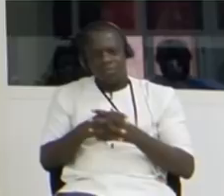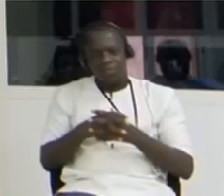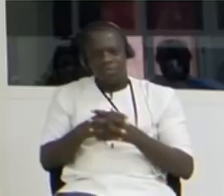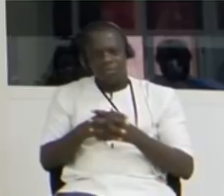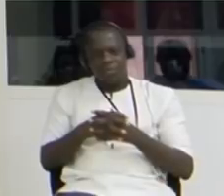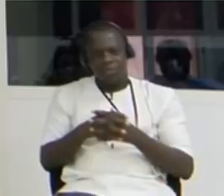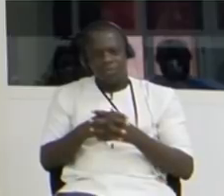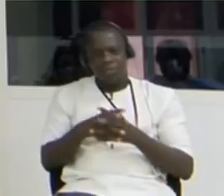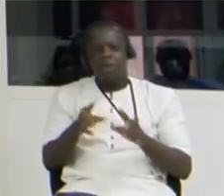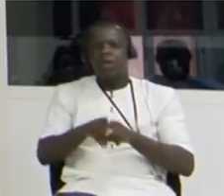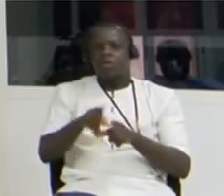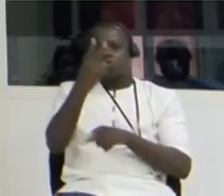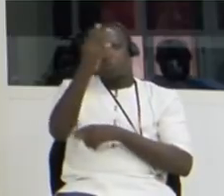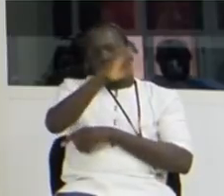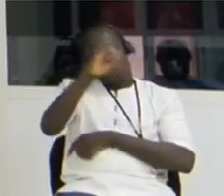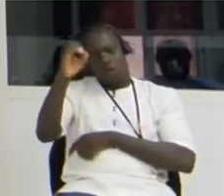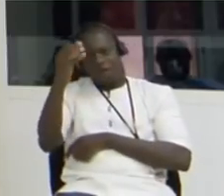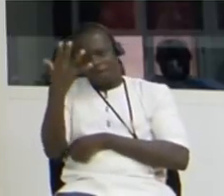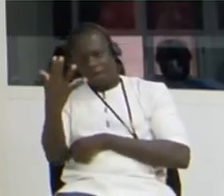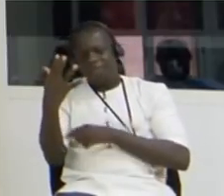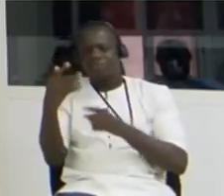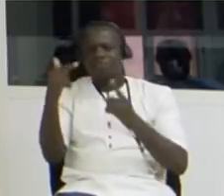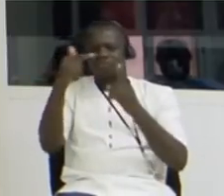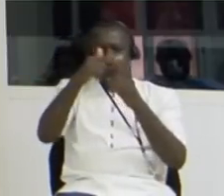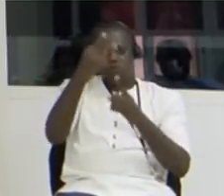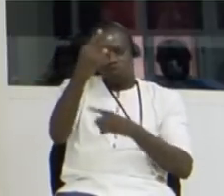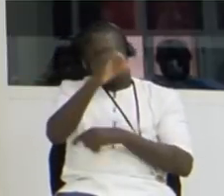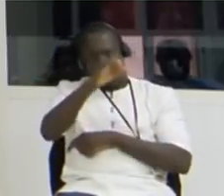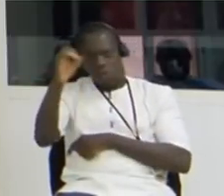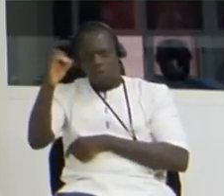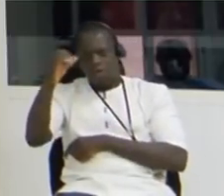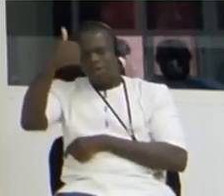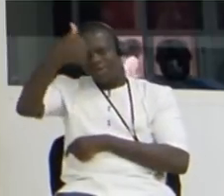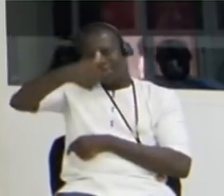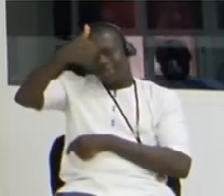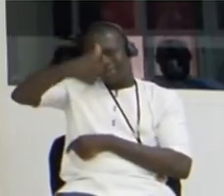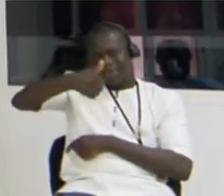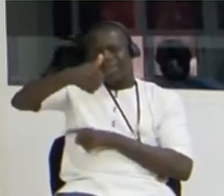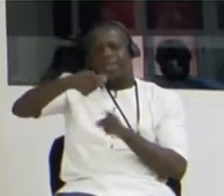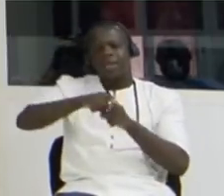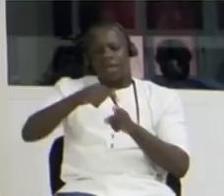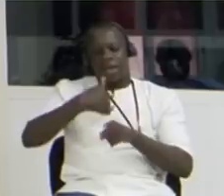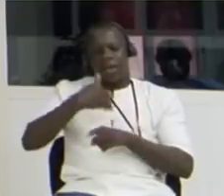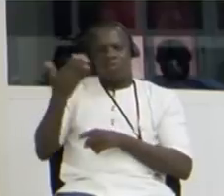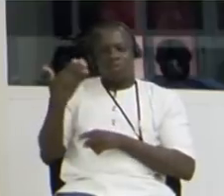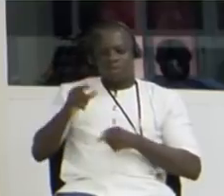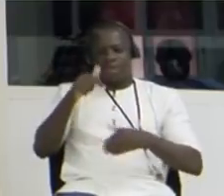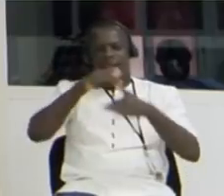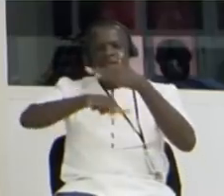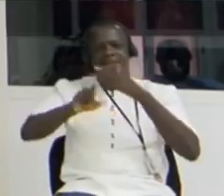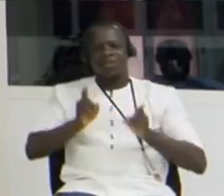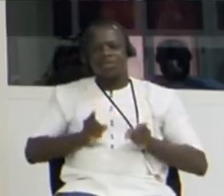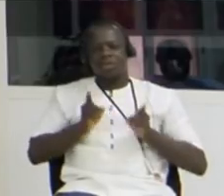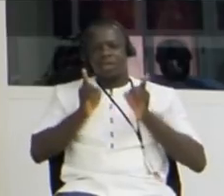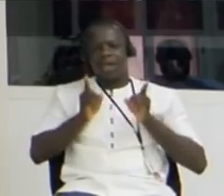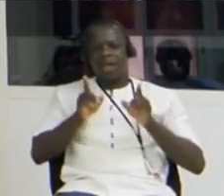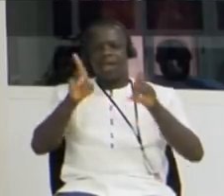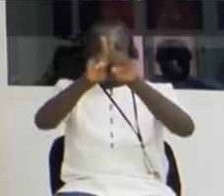yes, end of 2015, or 16, end of 2016, I was at the gender unit.